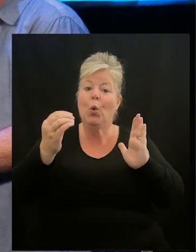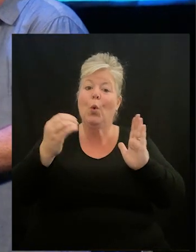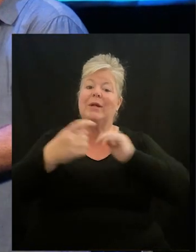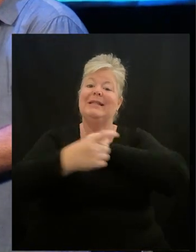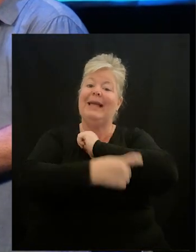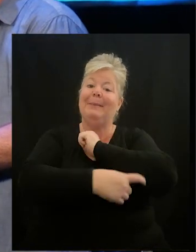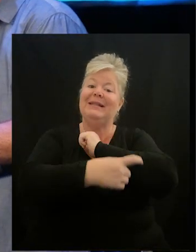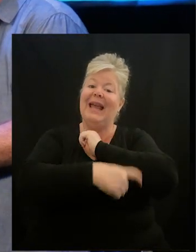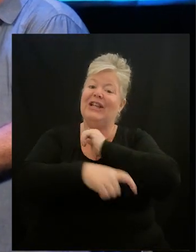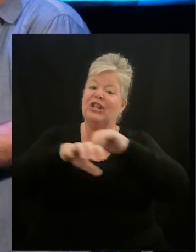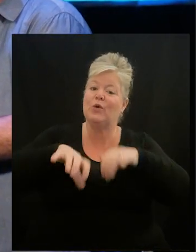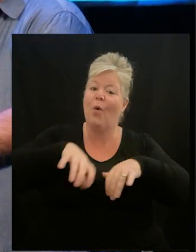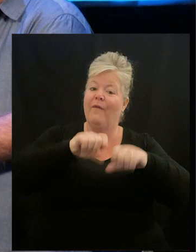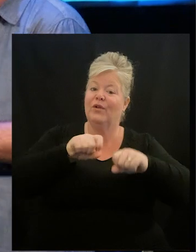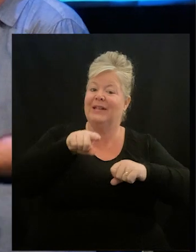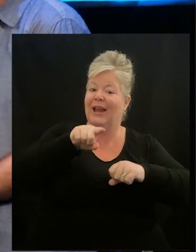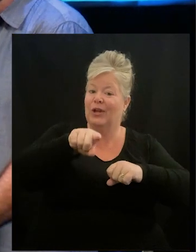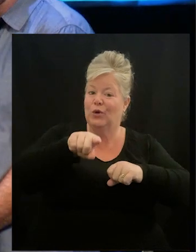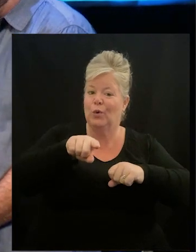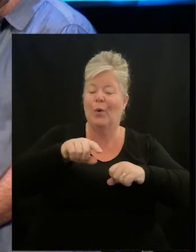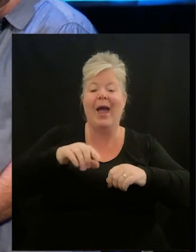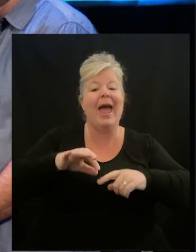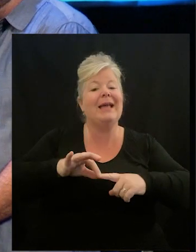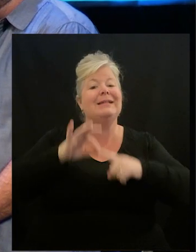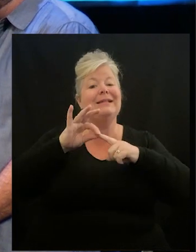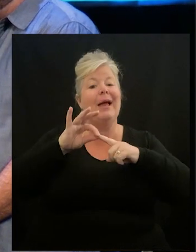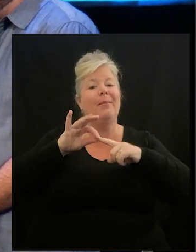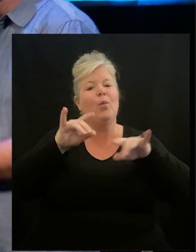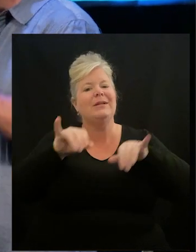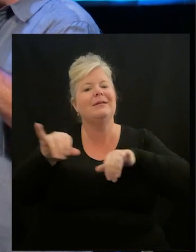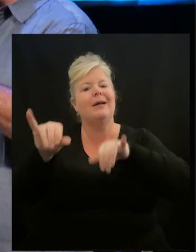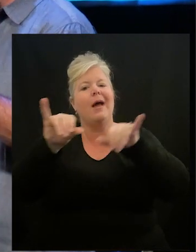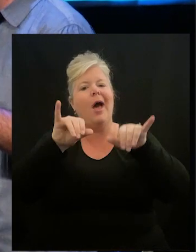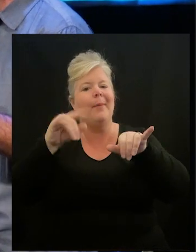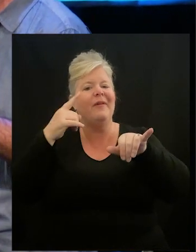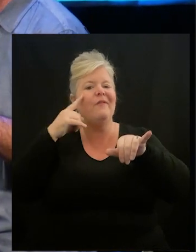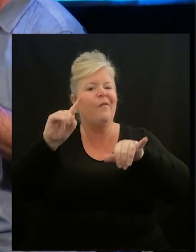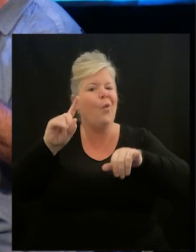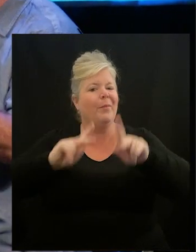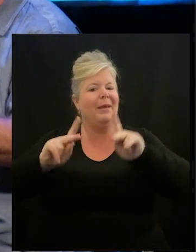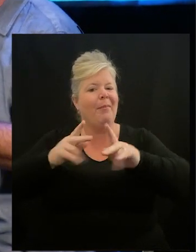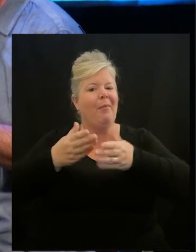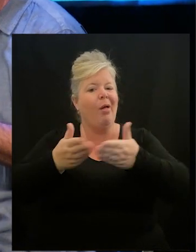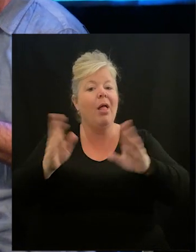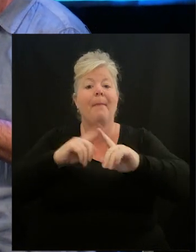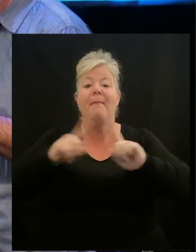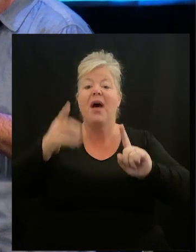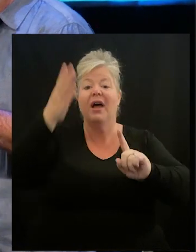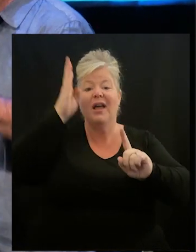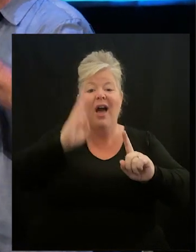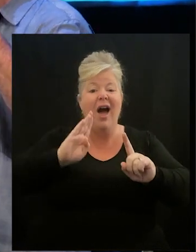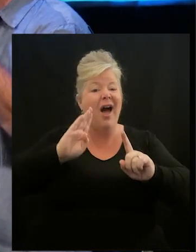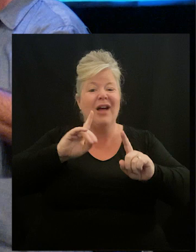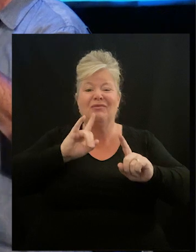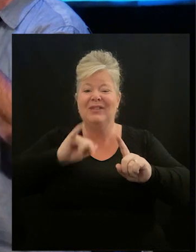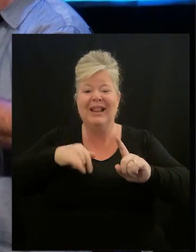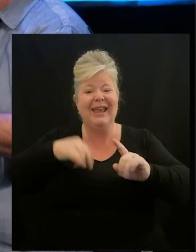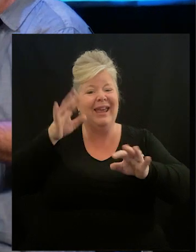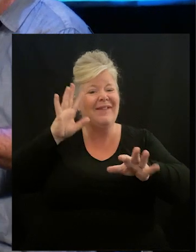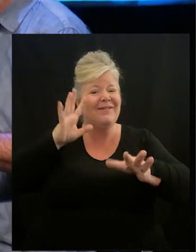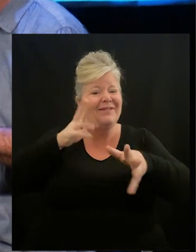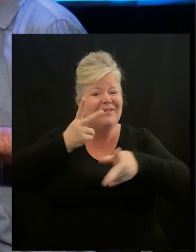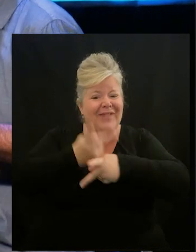has overtaken you except what is common to mankind. And God is faithful. He will not let